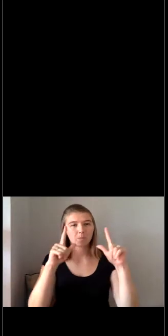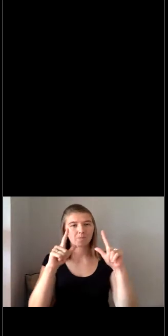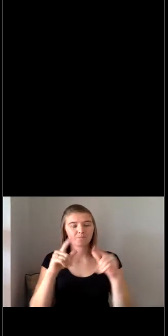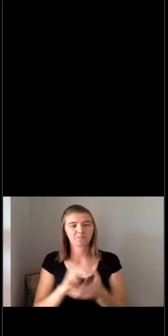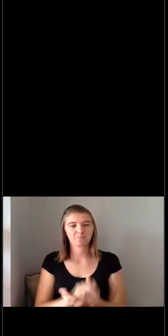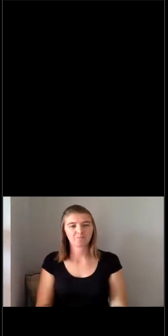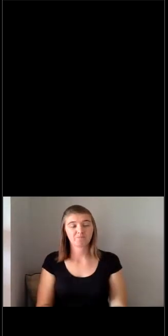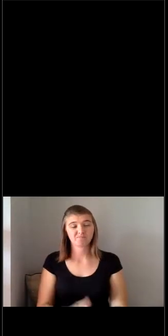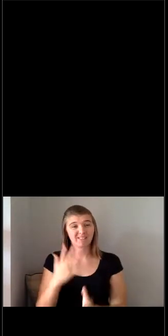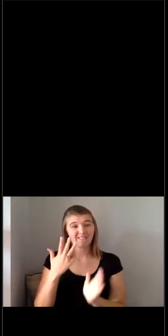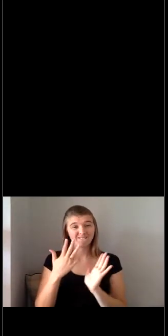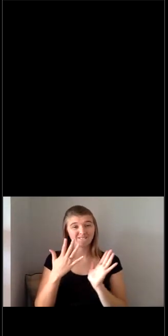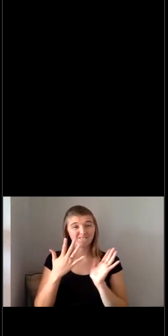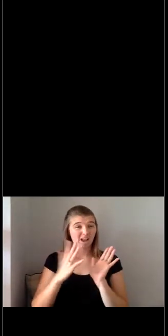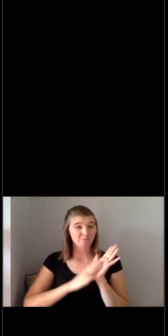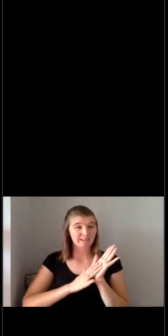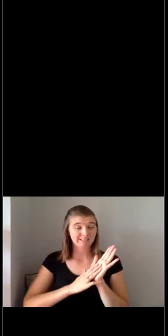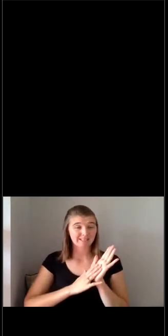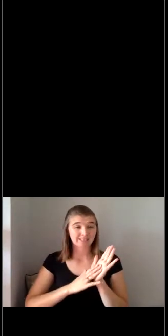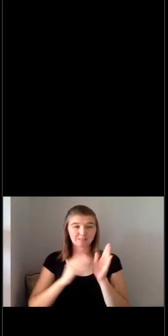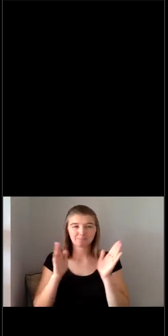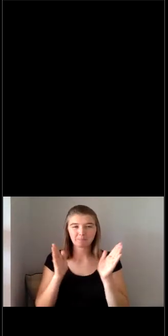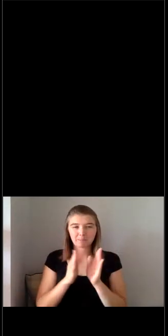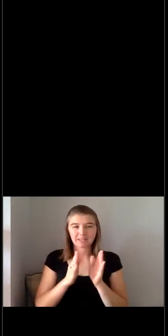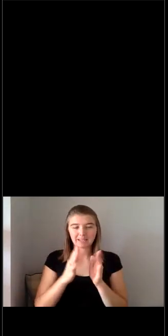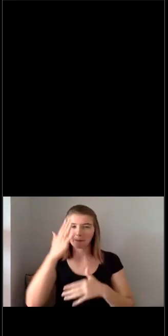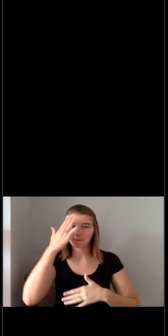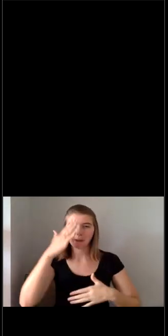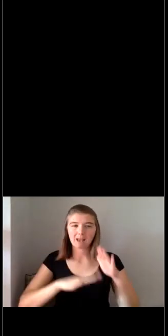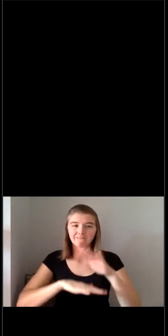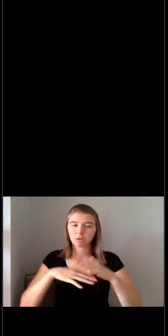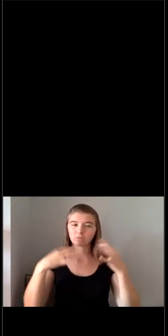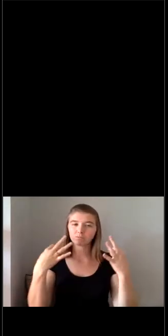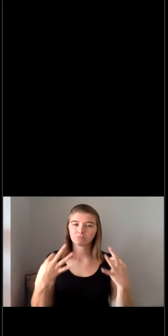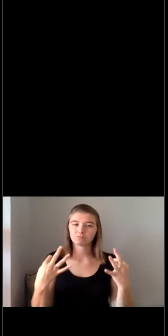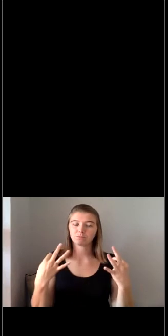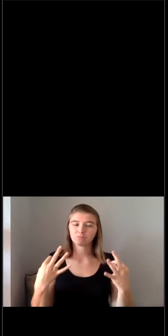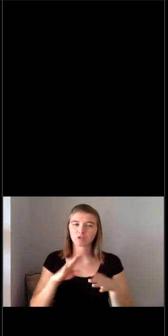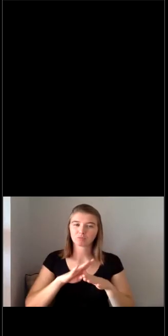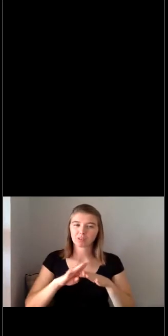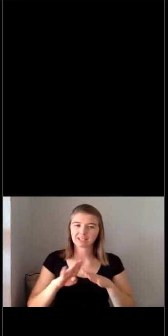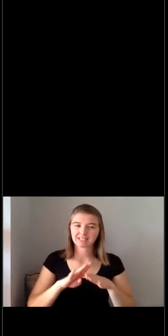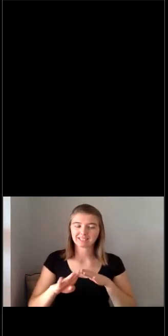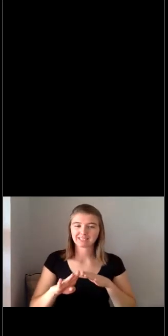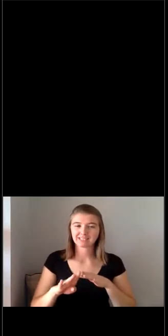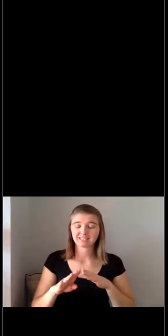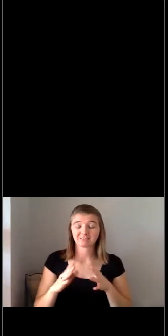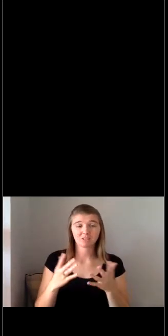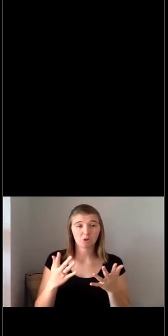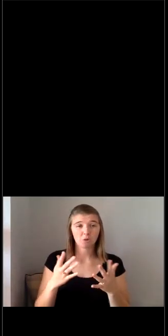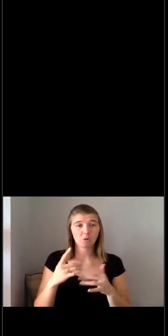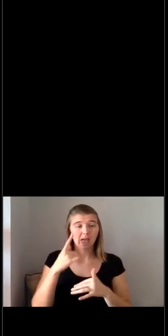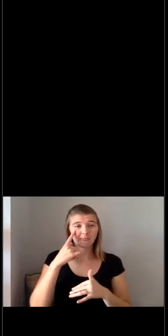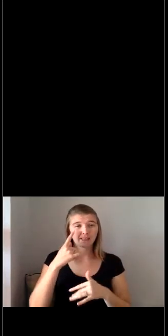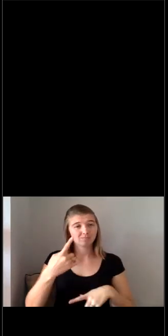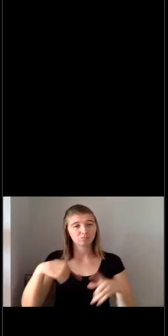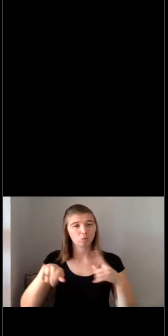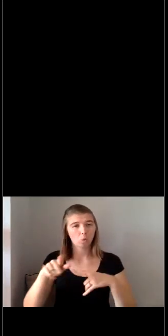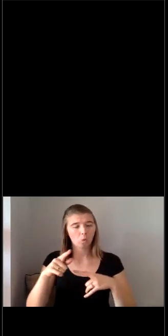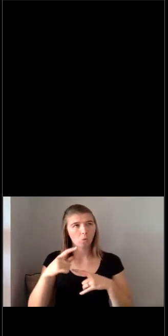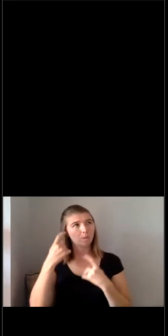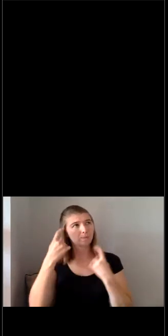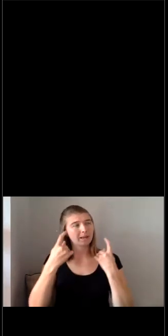There's a lot in that practice, but I think before we kind of elaborate a little bit about what we did, let's just acknowledge how we feel, you know, what we